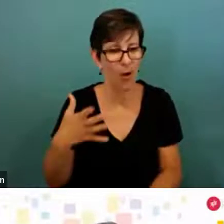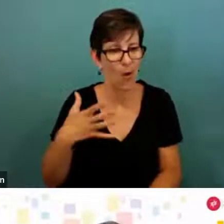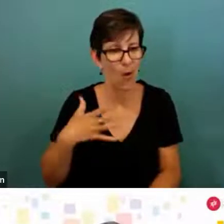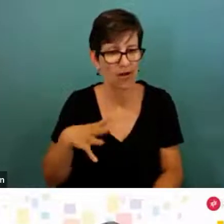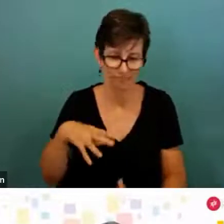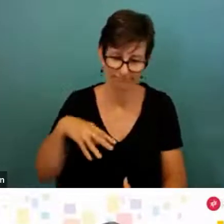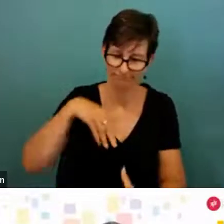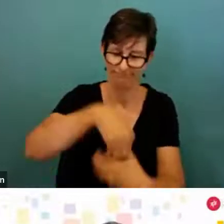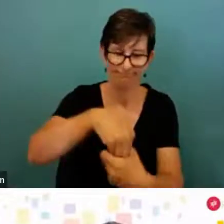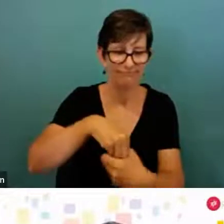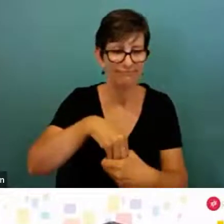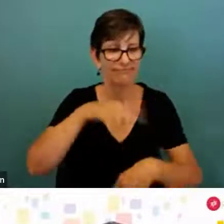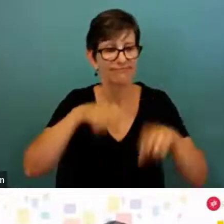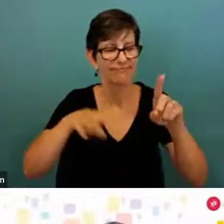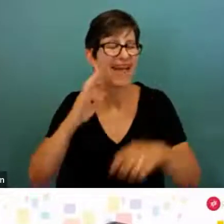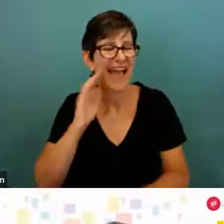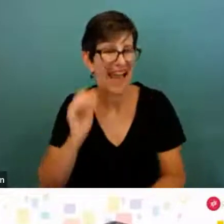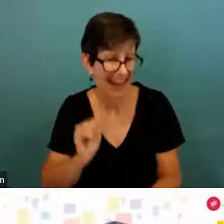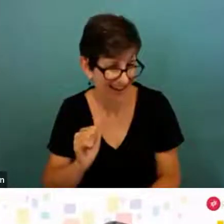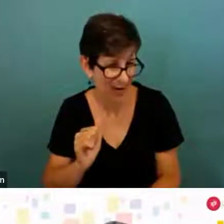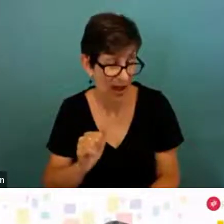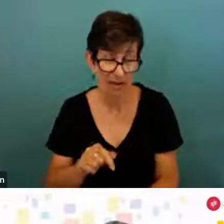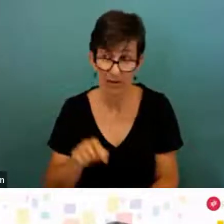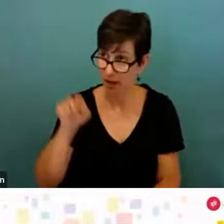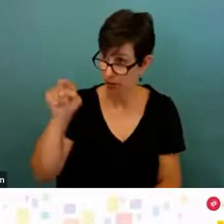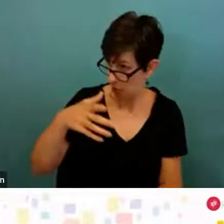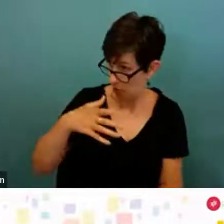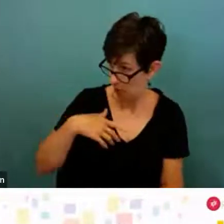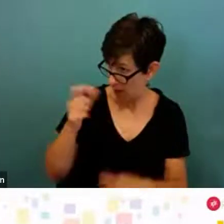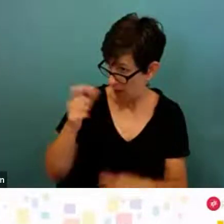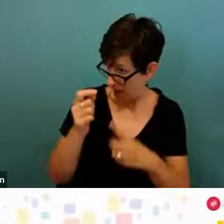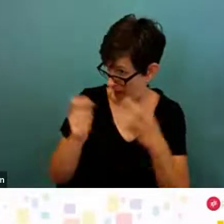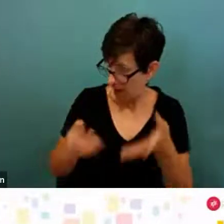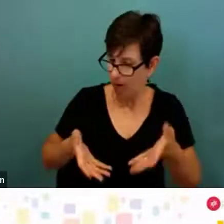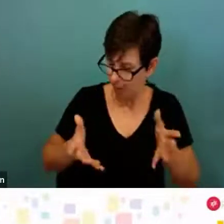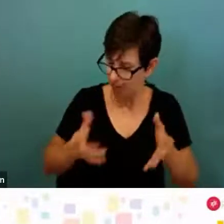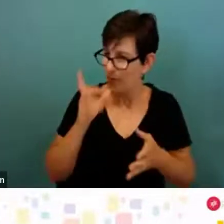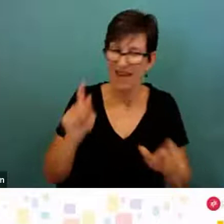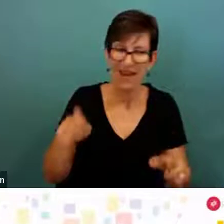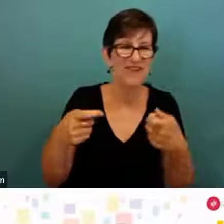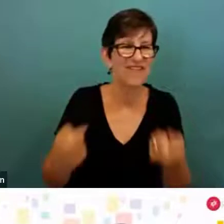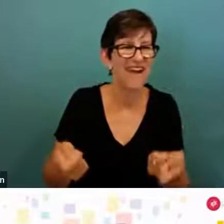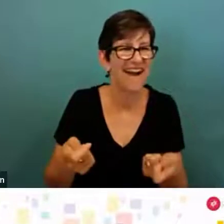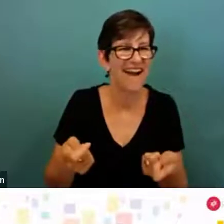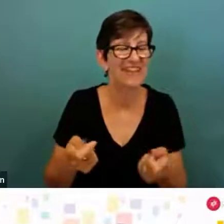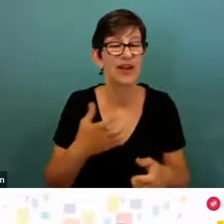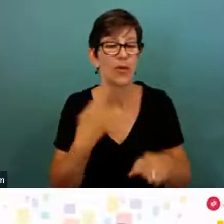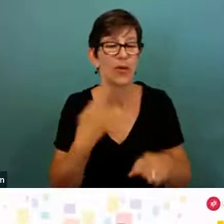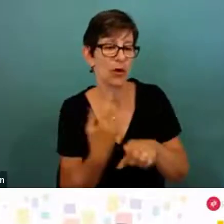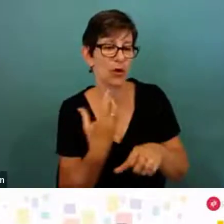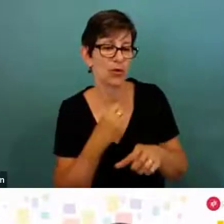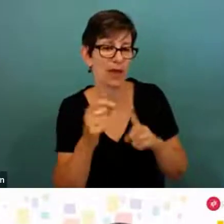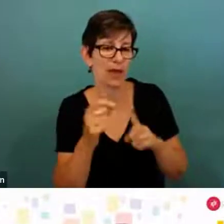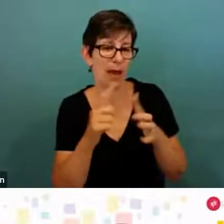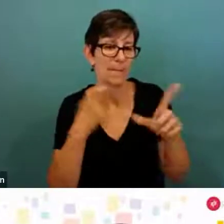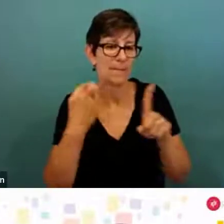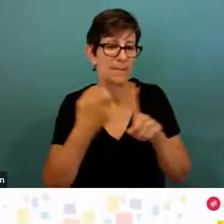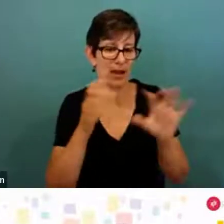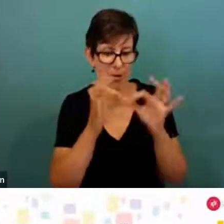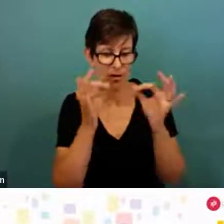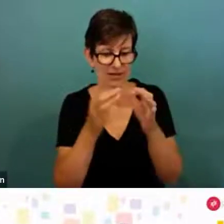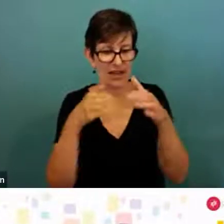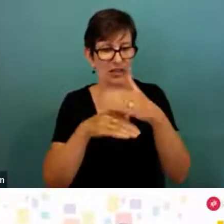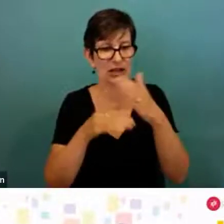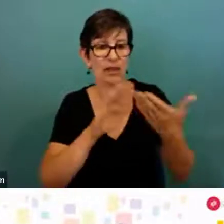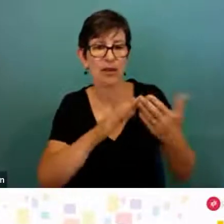actually implemented what they were asking for. So once we started speaking with our peak body and the community to find out